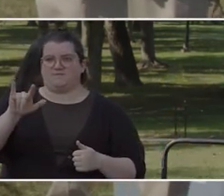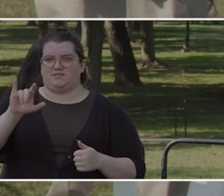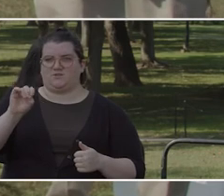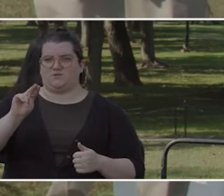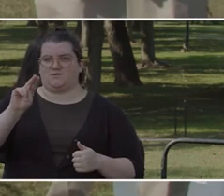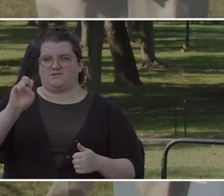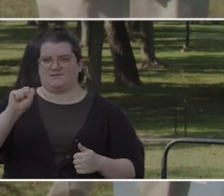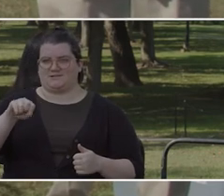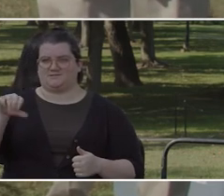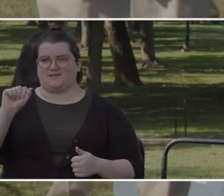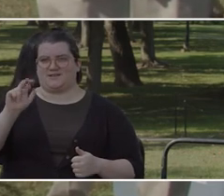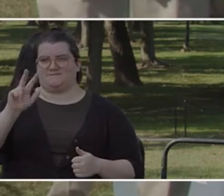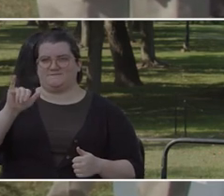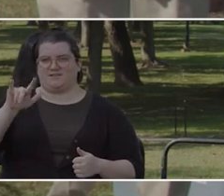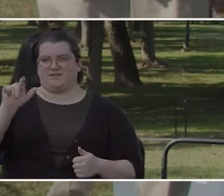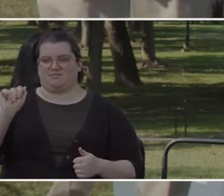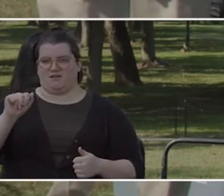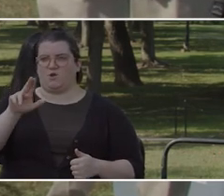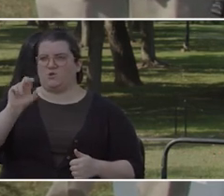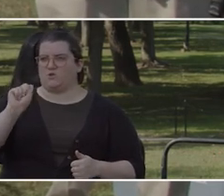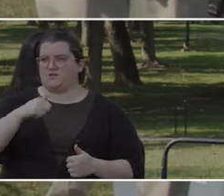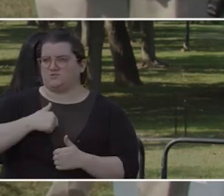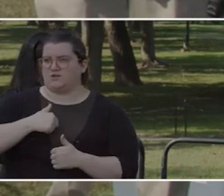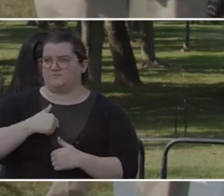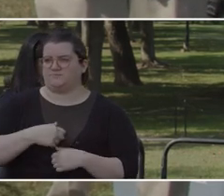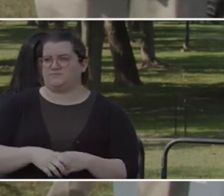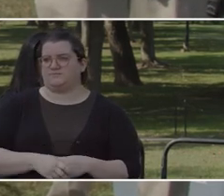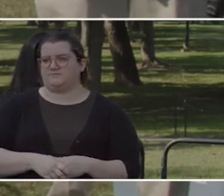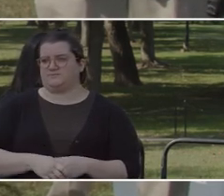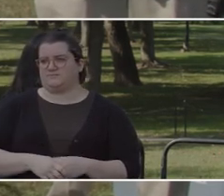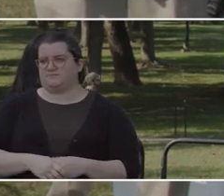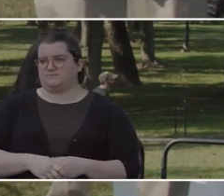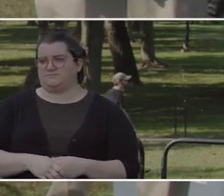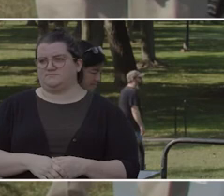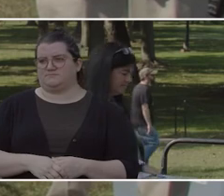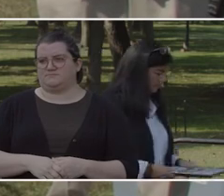Avila, USA Army. Bienvenido a casa.